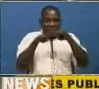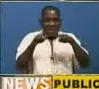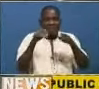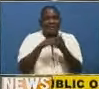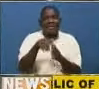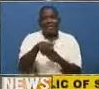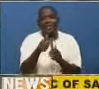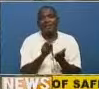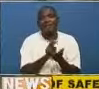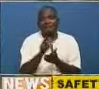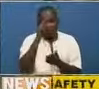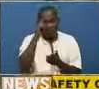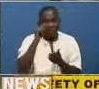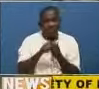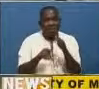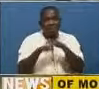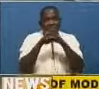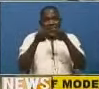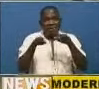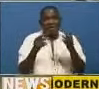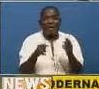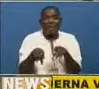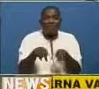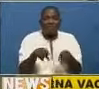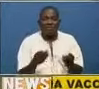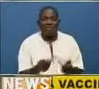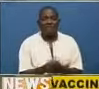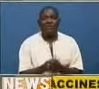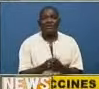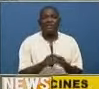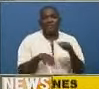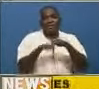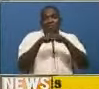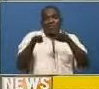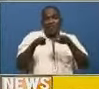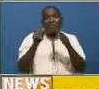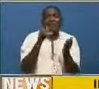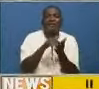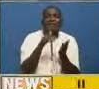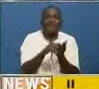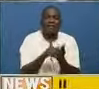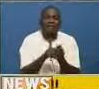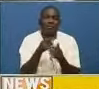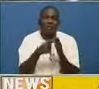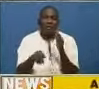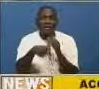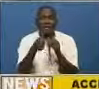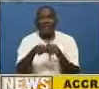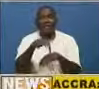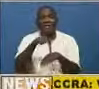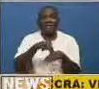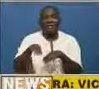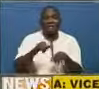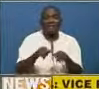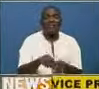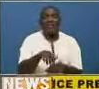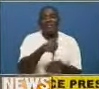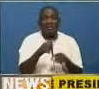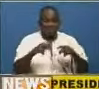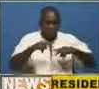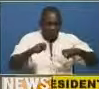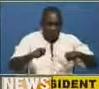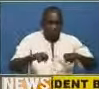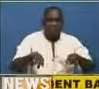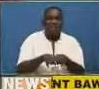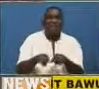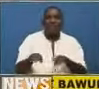other universities, when they benchmark our performance against what other nations are doing and what other research fields